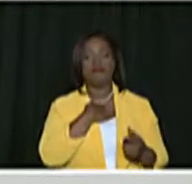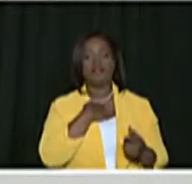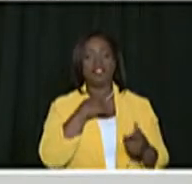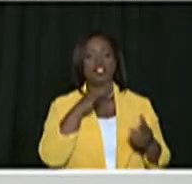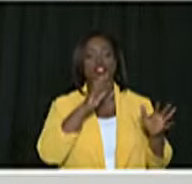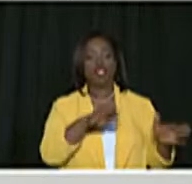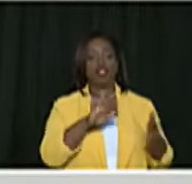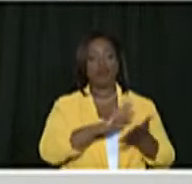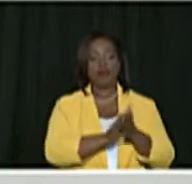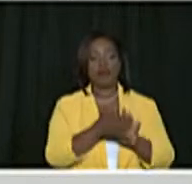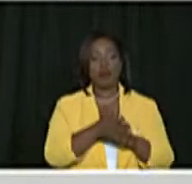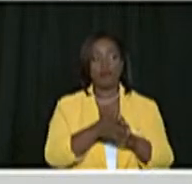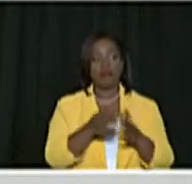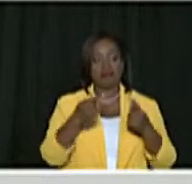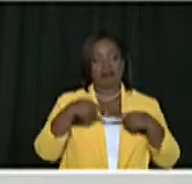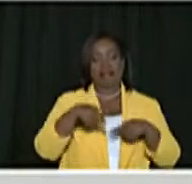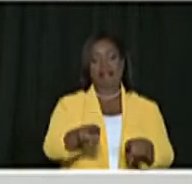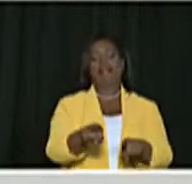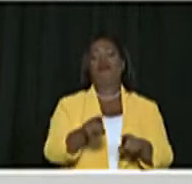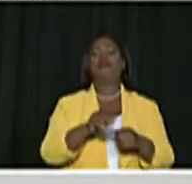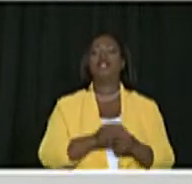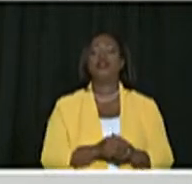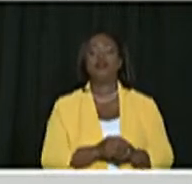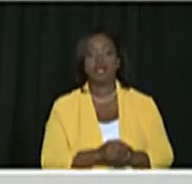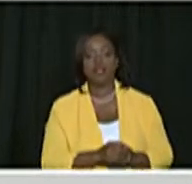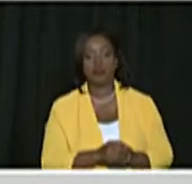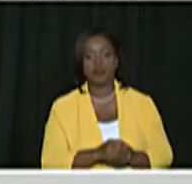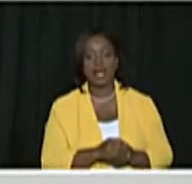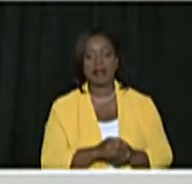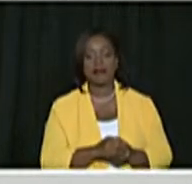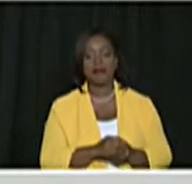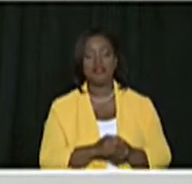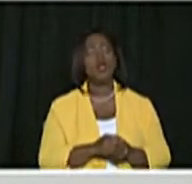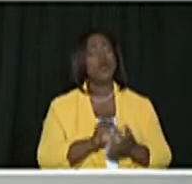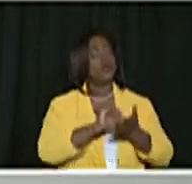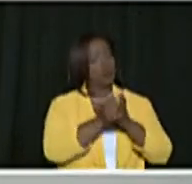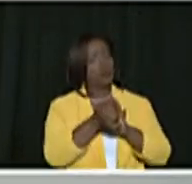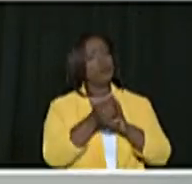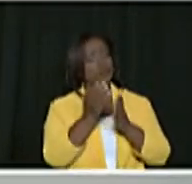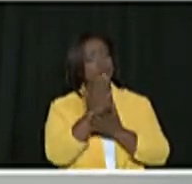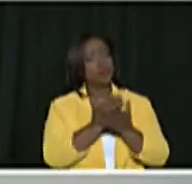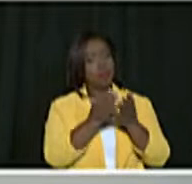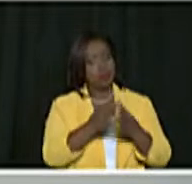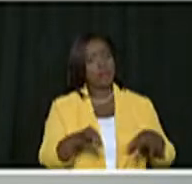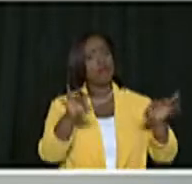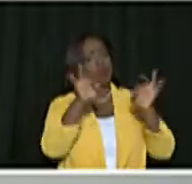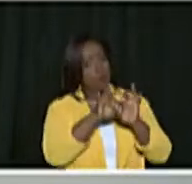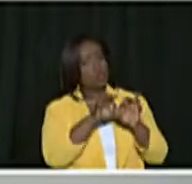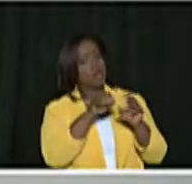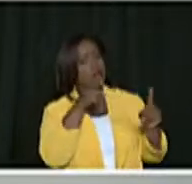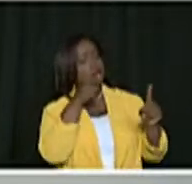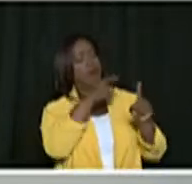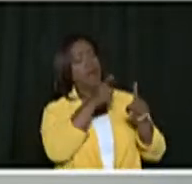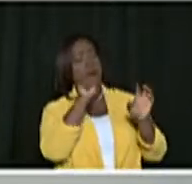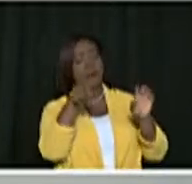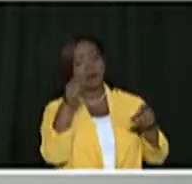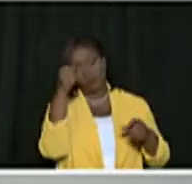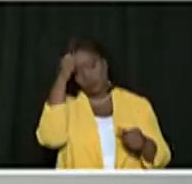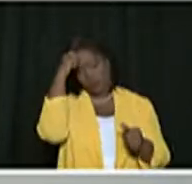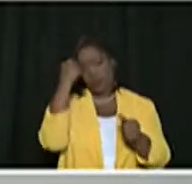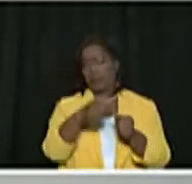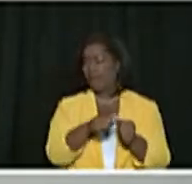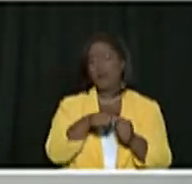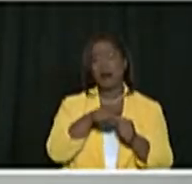etc. Right? So that's important. Those, I think, are some important points that we need to remember. And it's not easy. So I think for